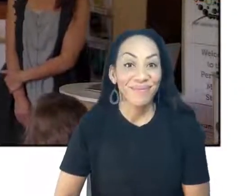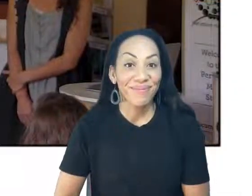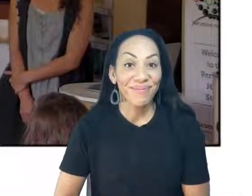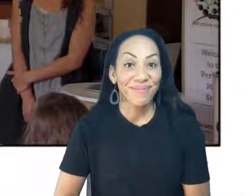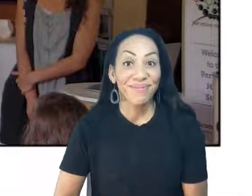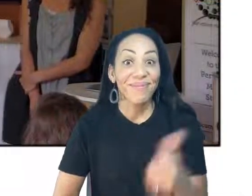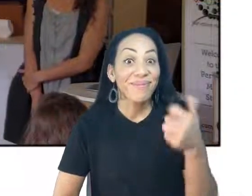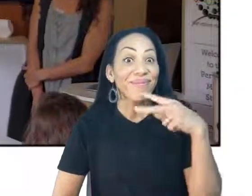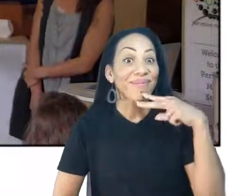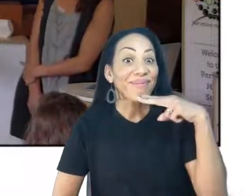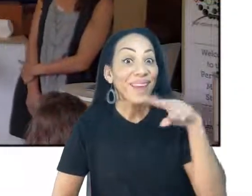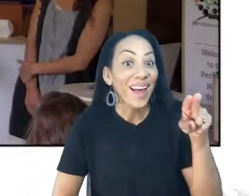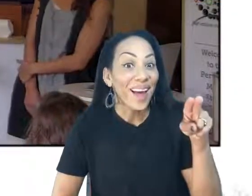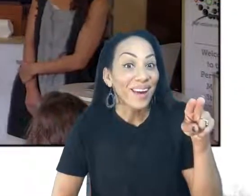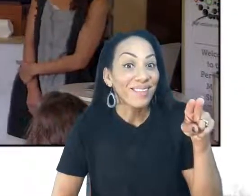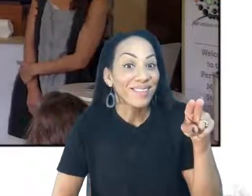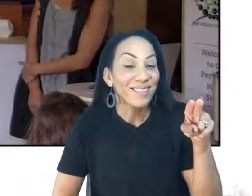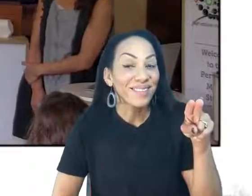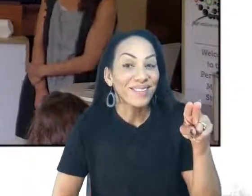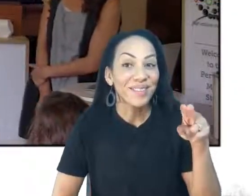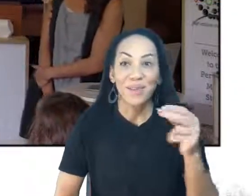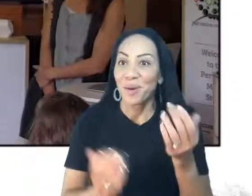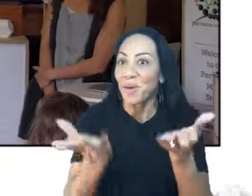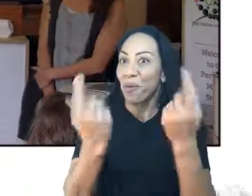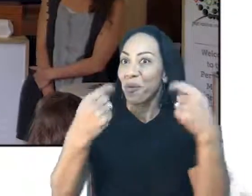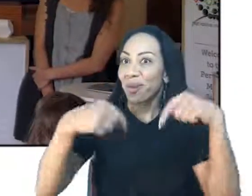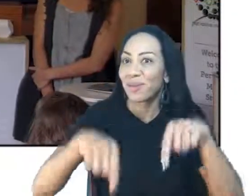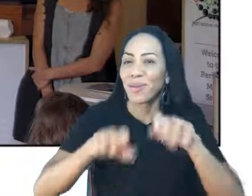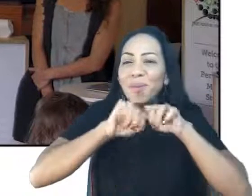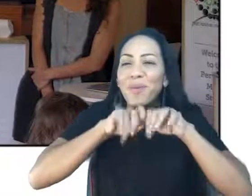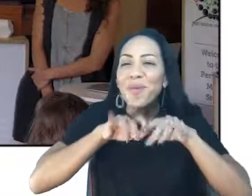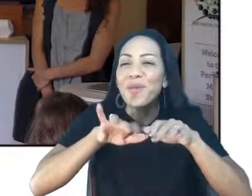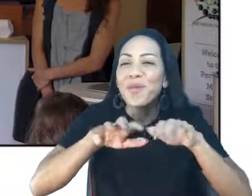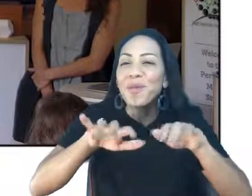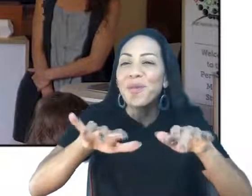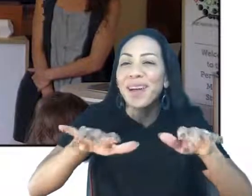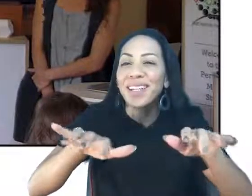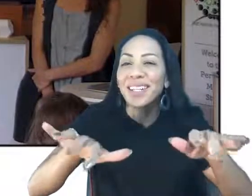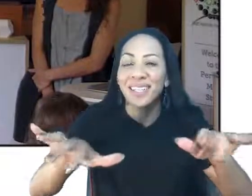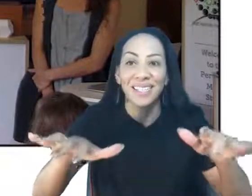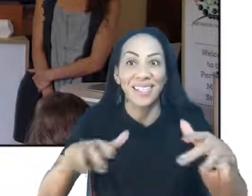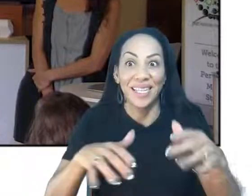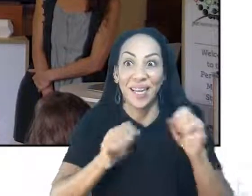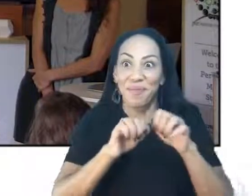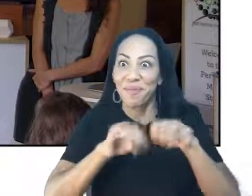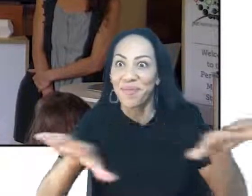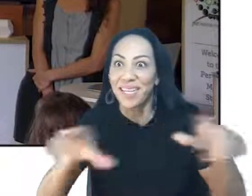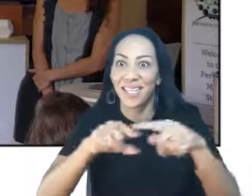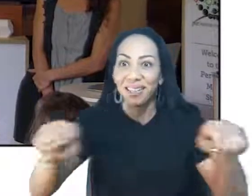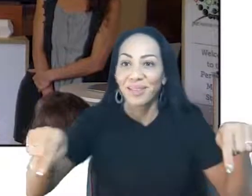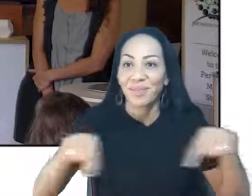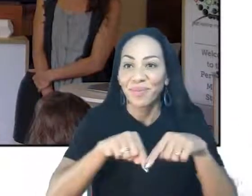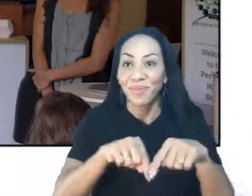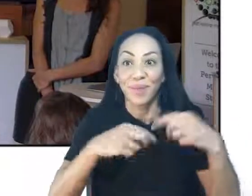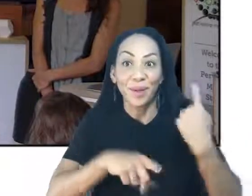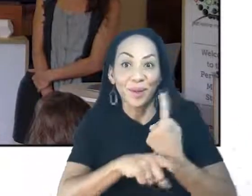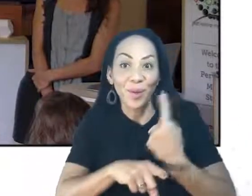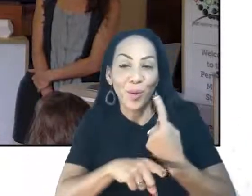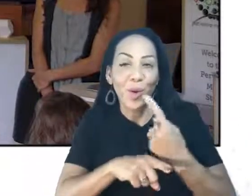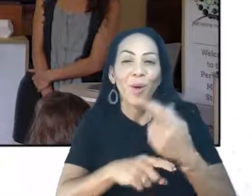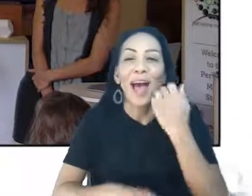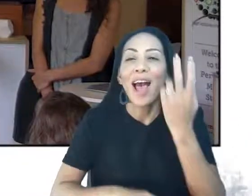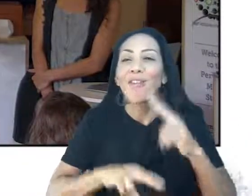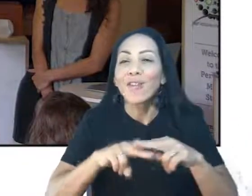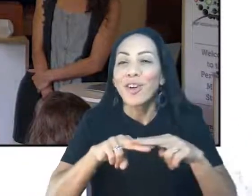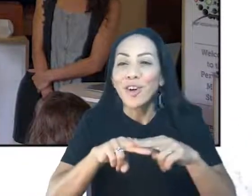Good afternoon, folks, and welcome to the Pervasive Media Studio Lunchtime Talk. So these talks are live every Friday at 1 p.m. Today, live at about